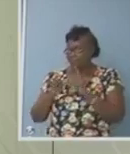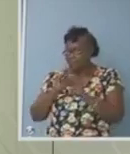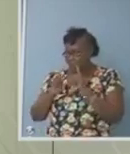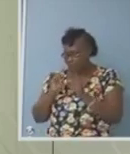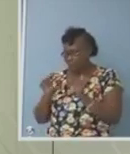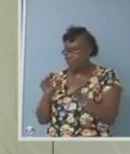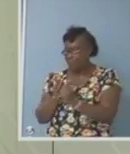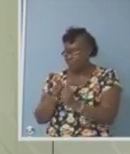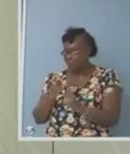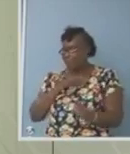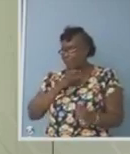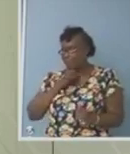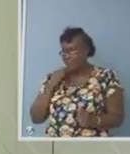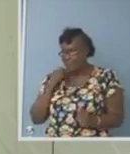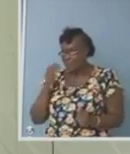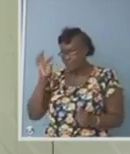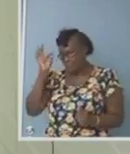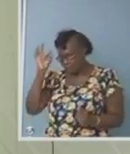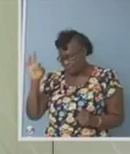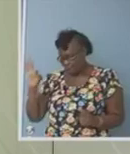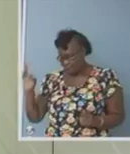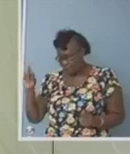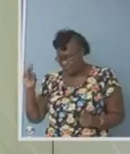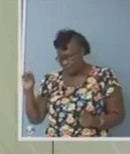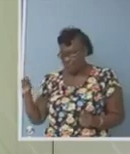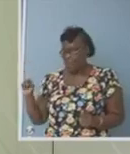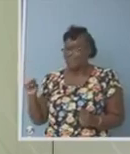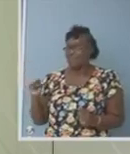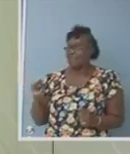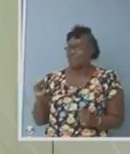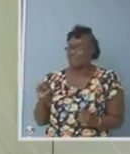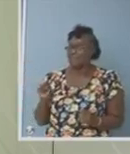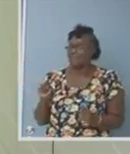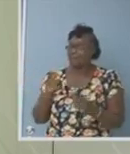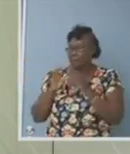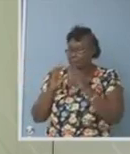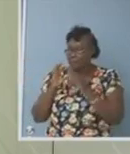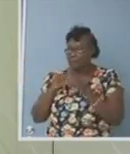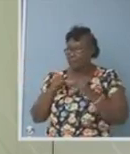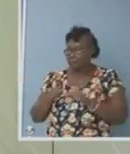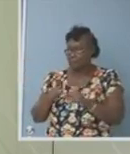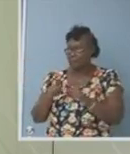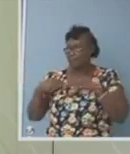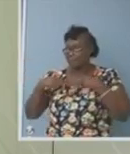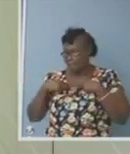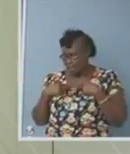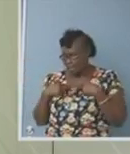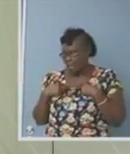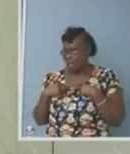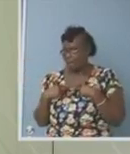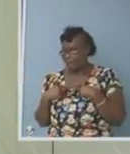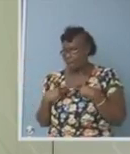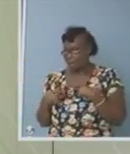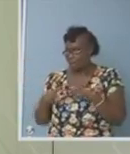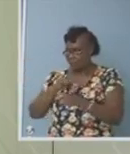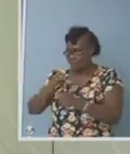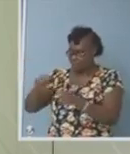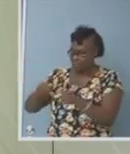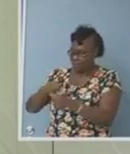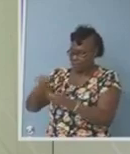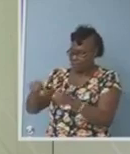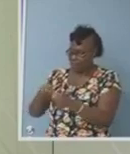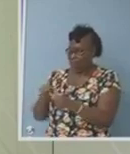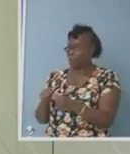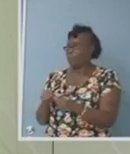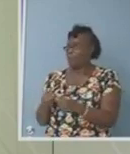committees. When we saw the decline in the oil and gas prices, we continue to have a very good working relationship, and we continue to